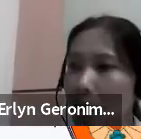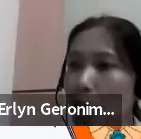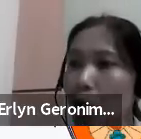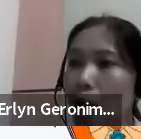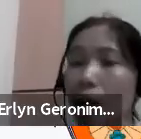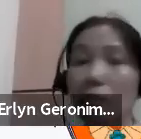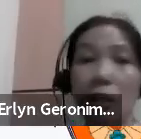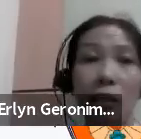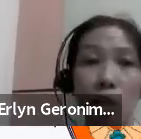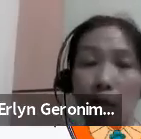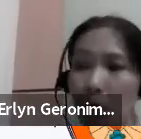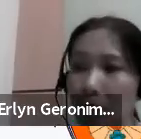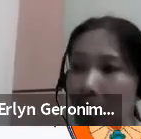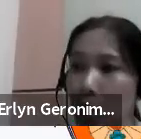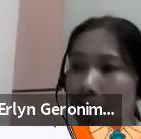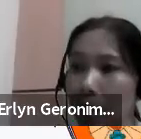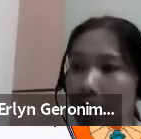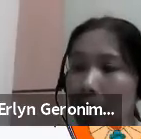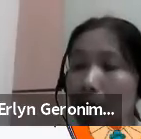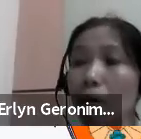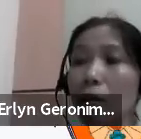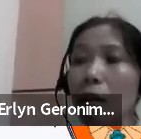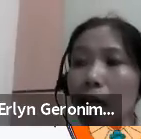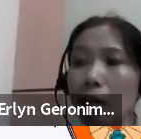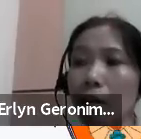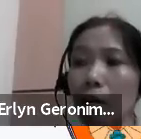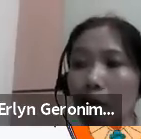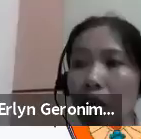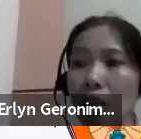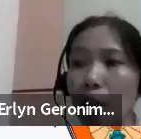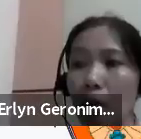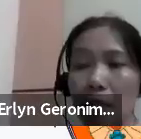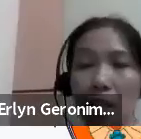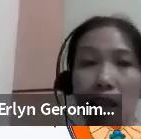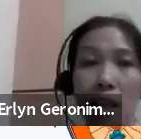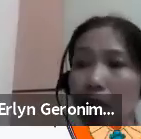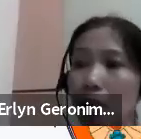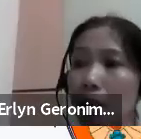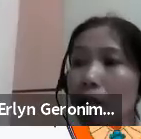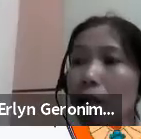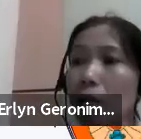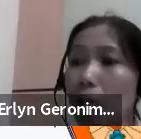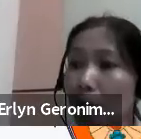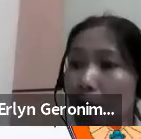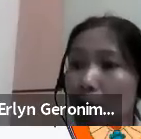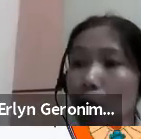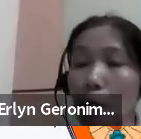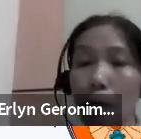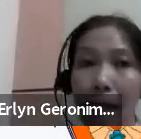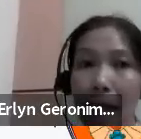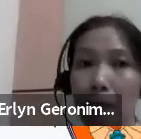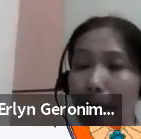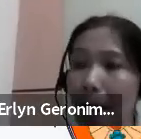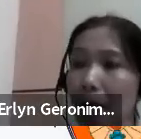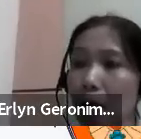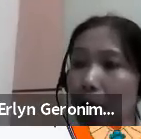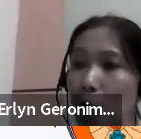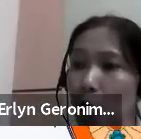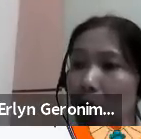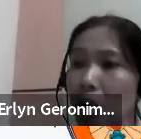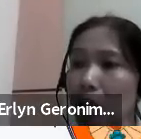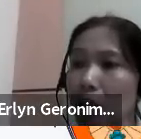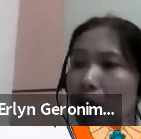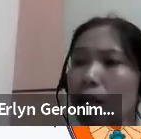every teacher and the teaching profession, relate the concept of success in the professional flight path